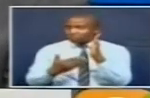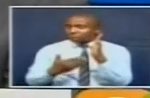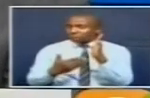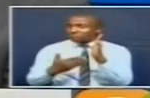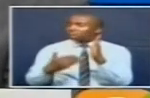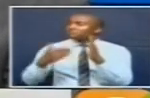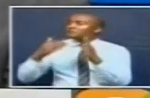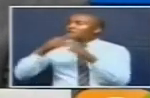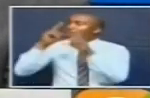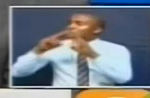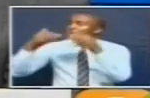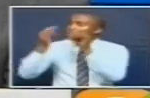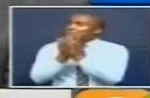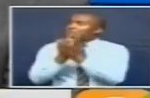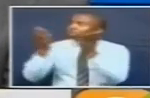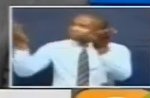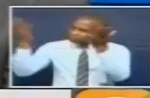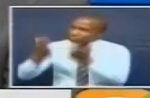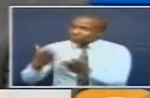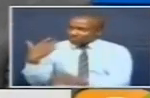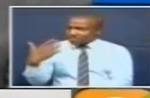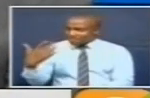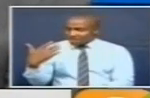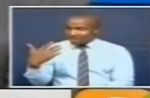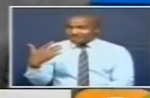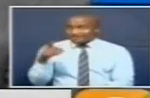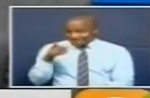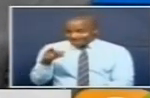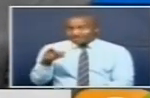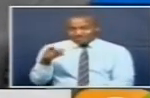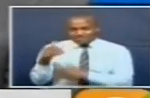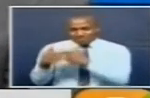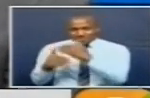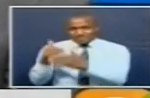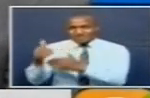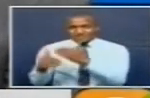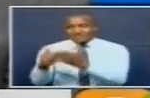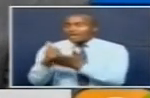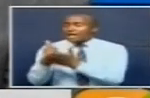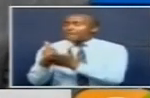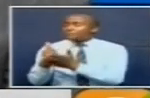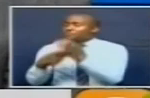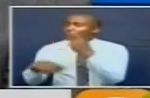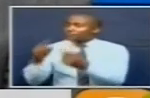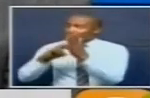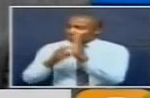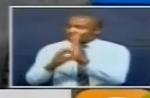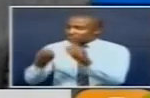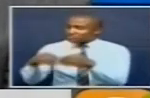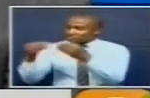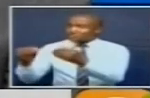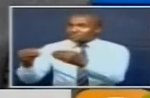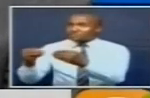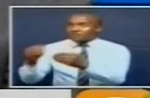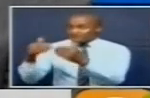international tender for the supply of ballot papers. And it's that process that led to the award of the contract to Allegra